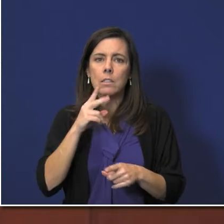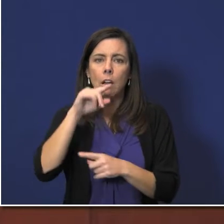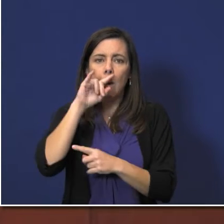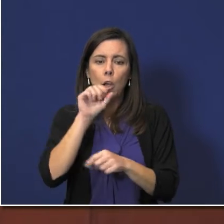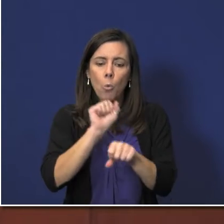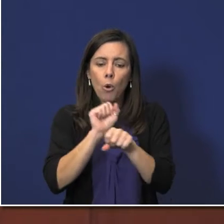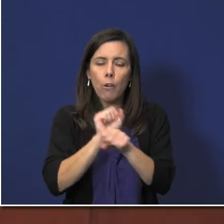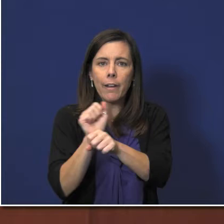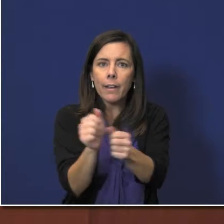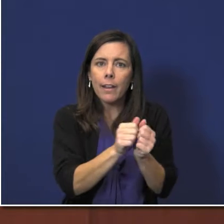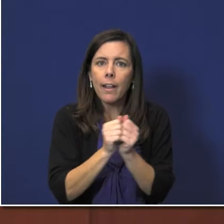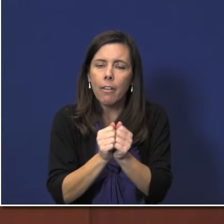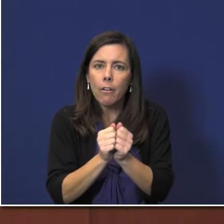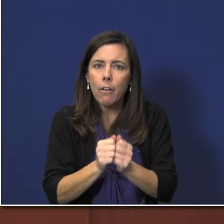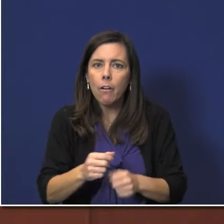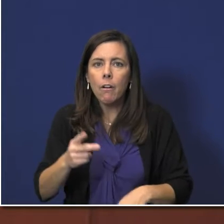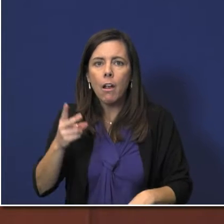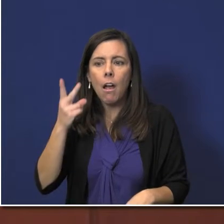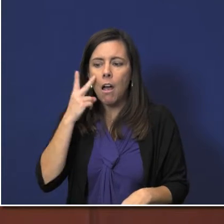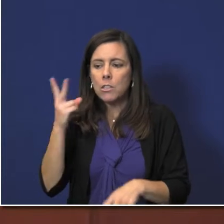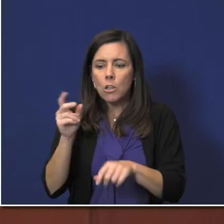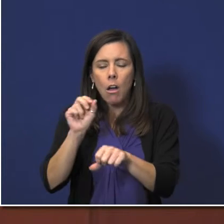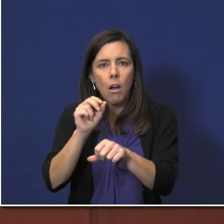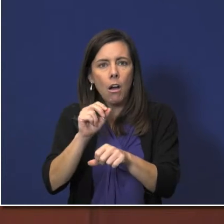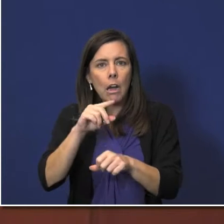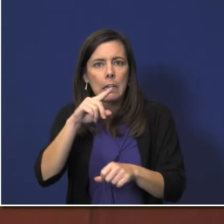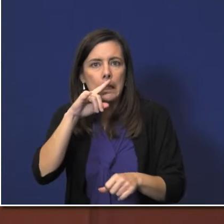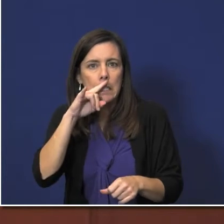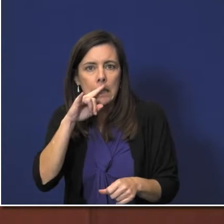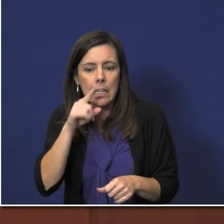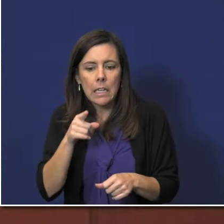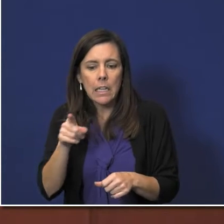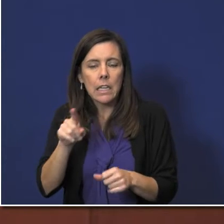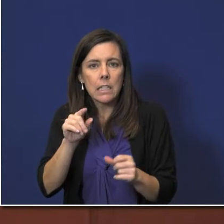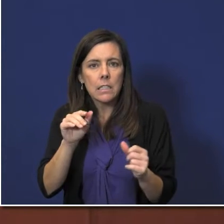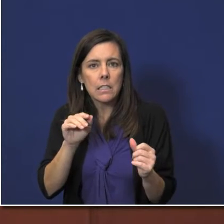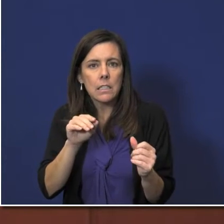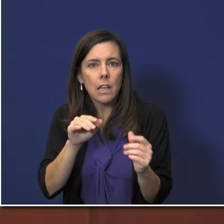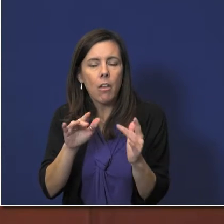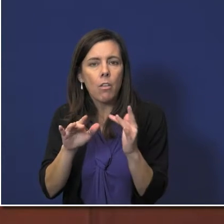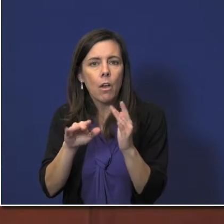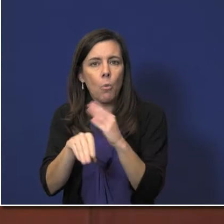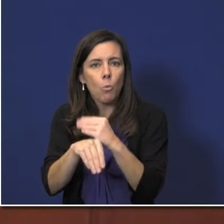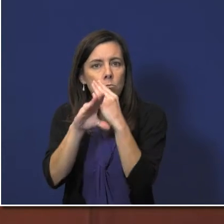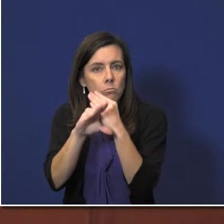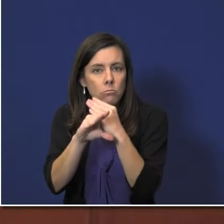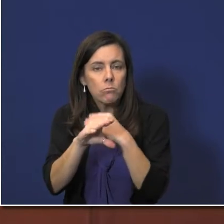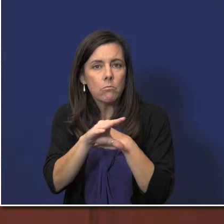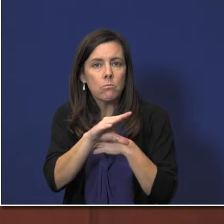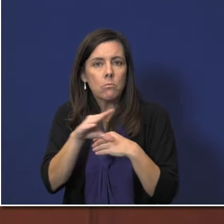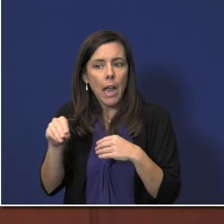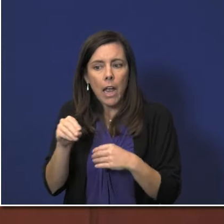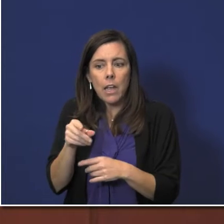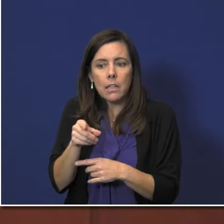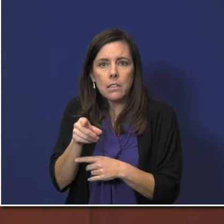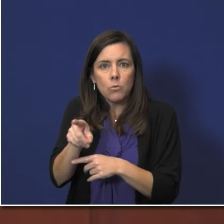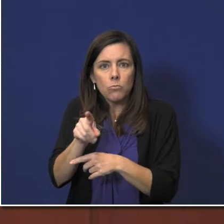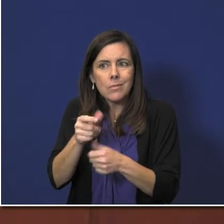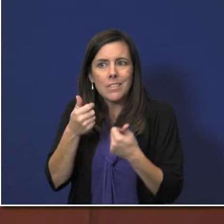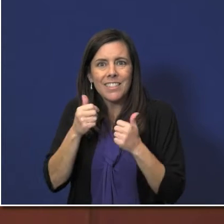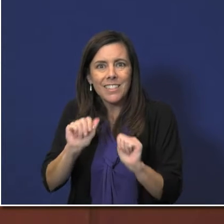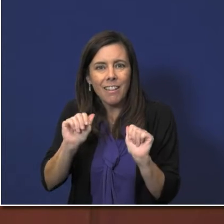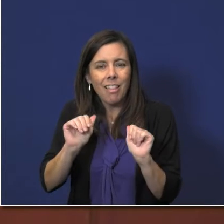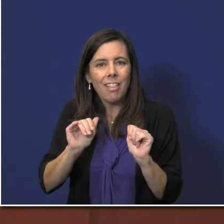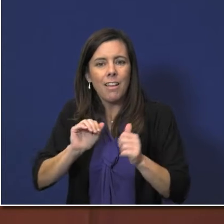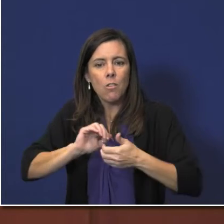saw kids that were working with kids that were virtual, and they were in a collaborative effort of